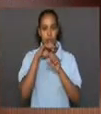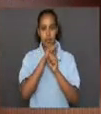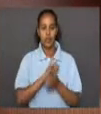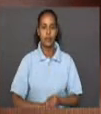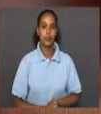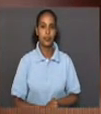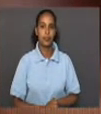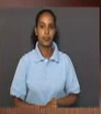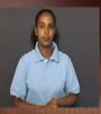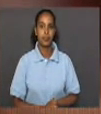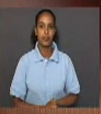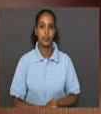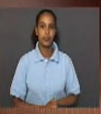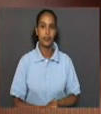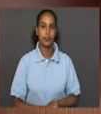Time's up.